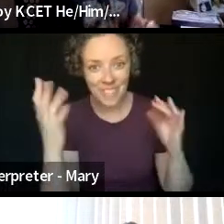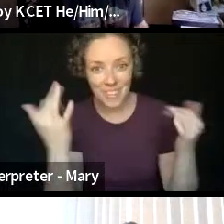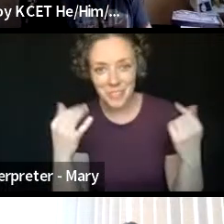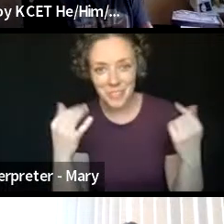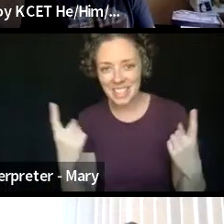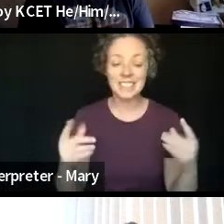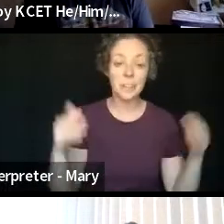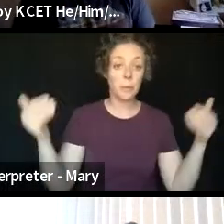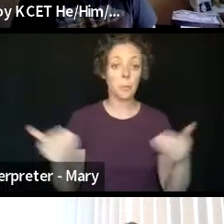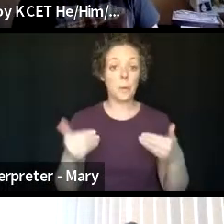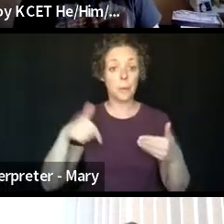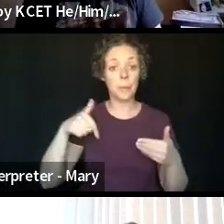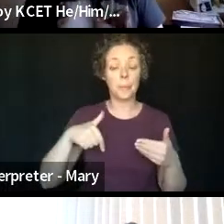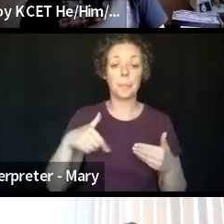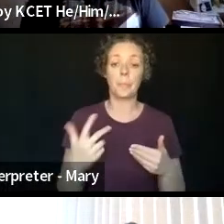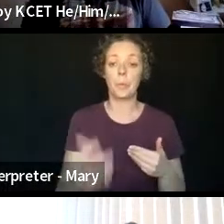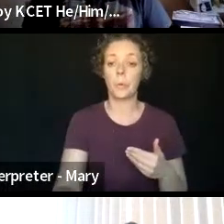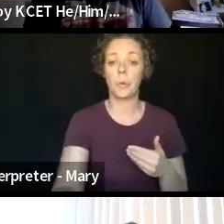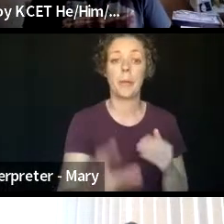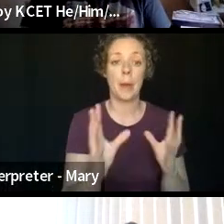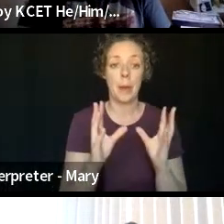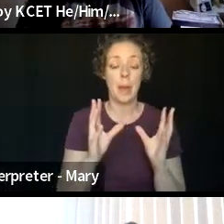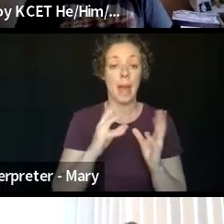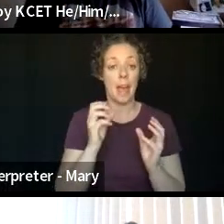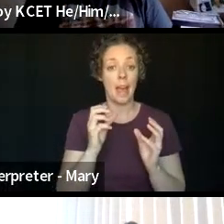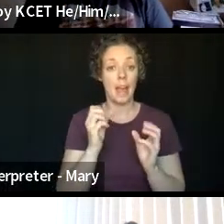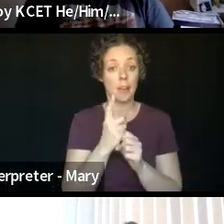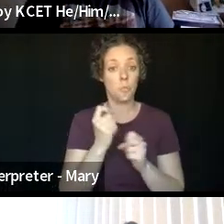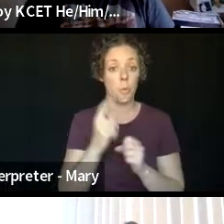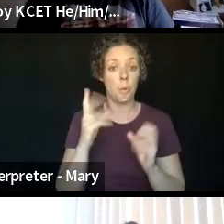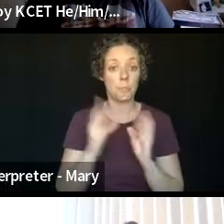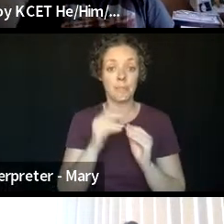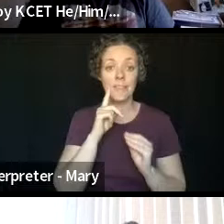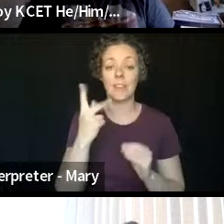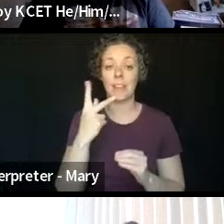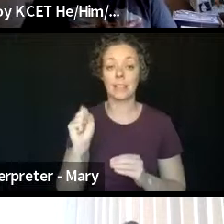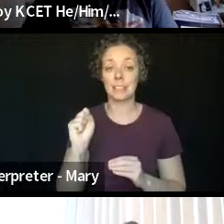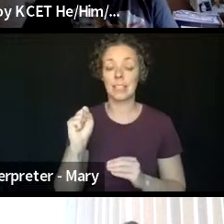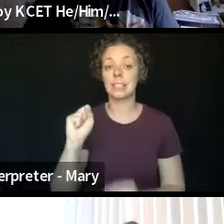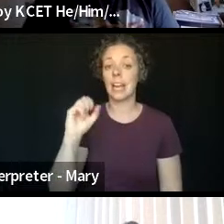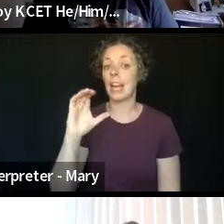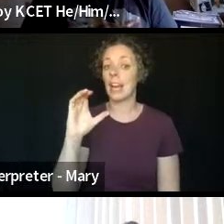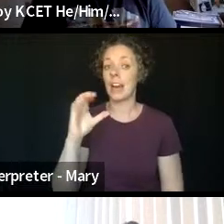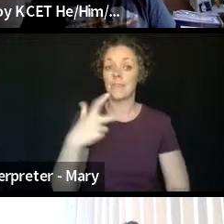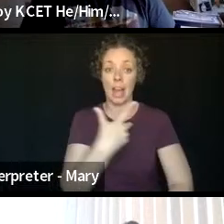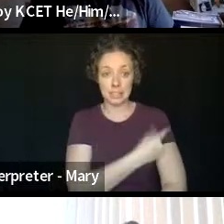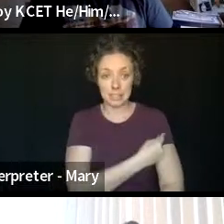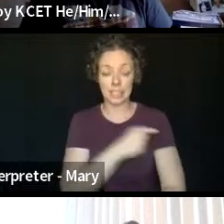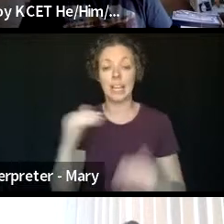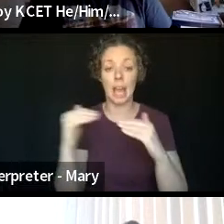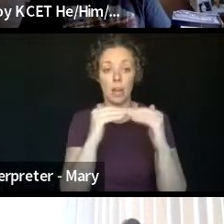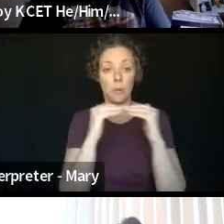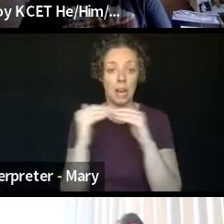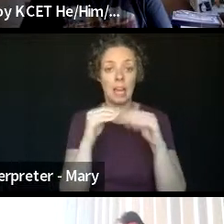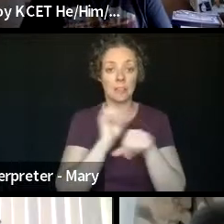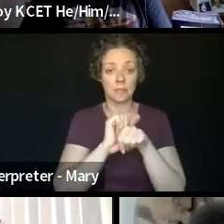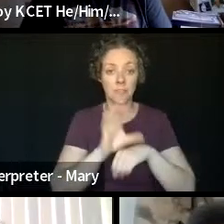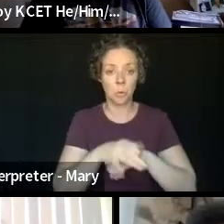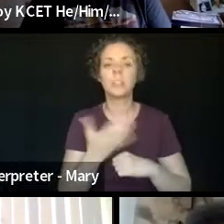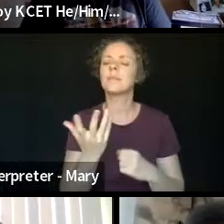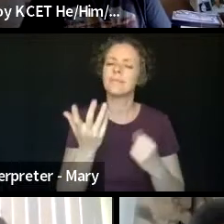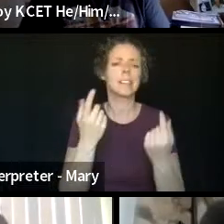everybody. Welcome to the April meeting of the Kansas COVID Vaccine Equity Task Force. Before we begin, the usual